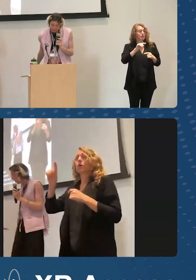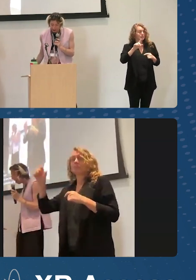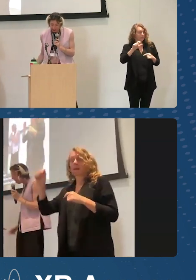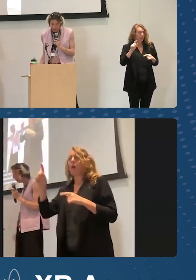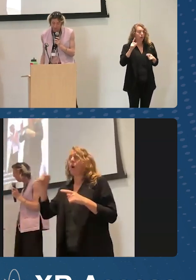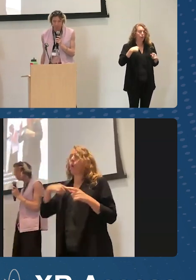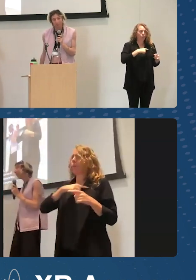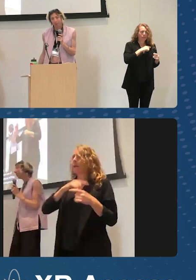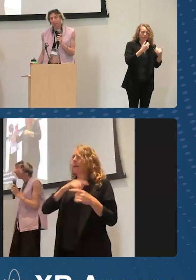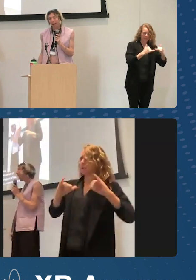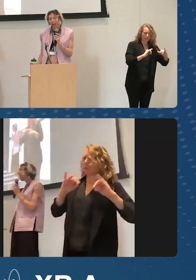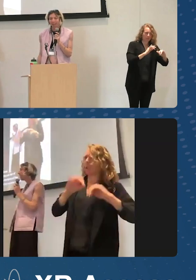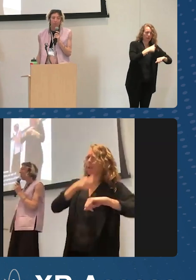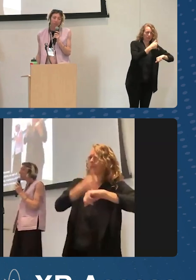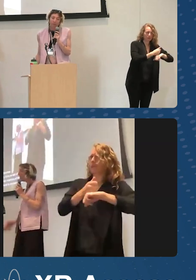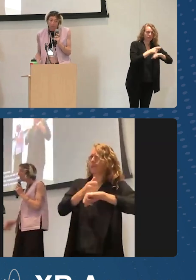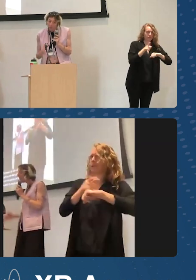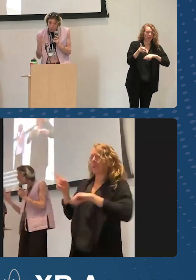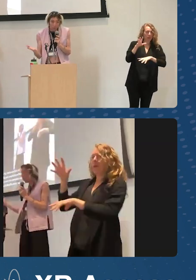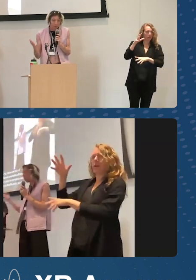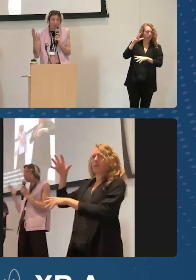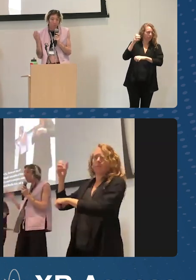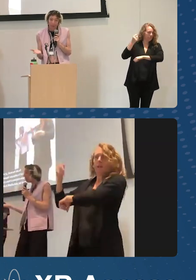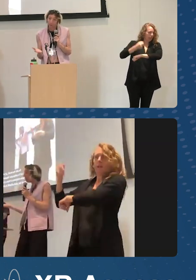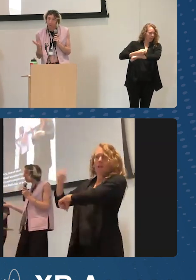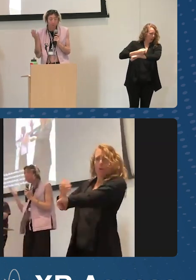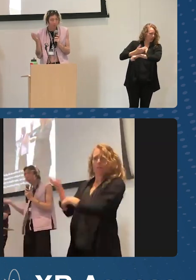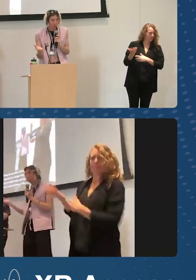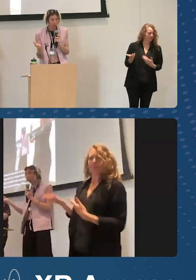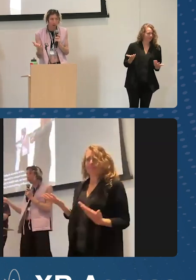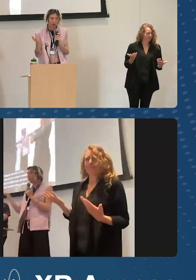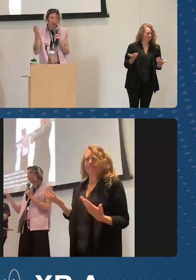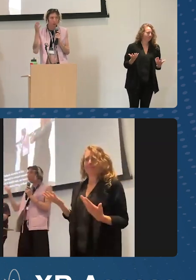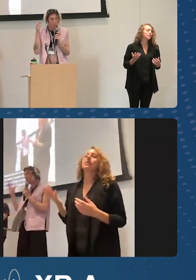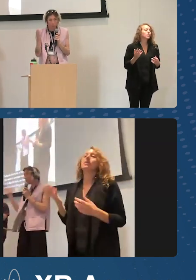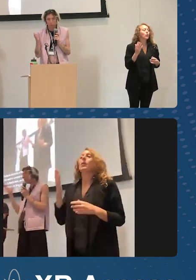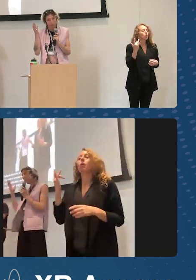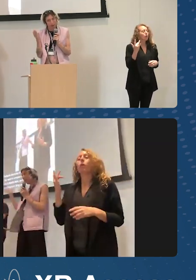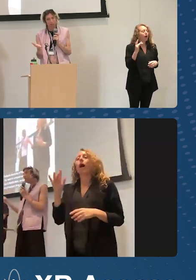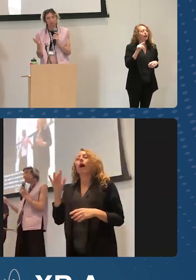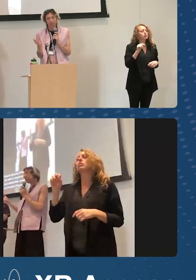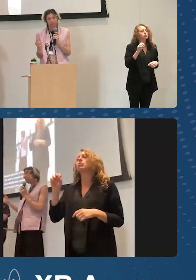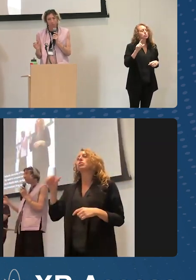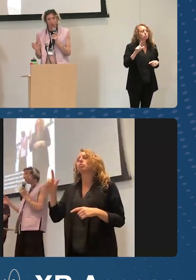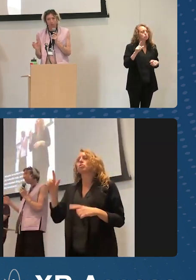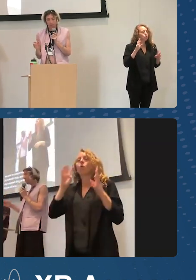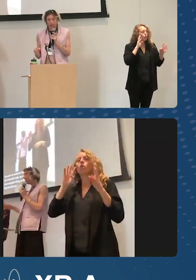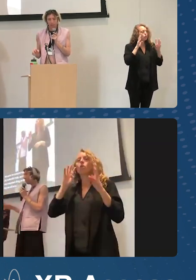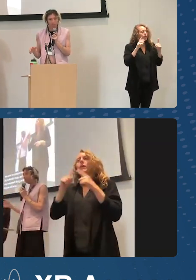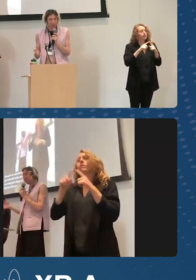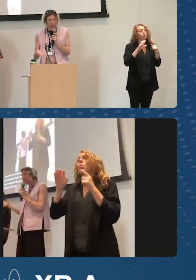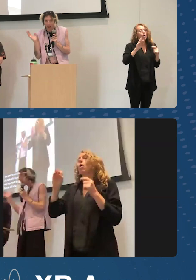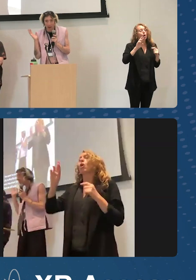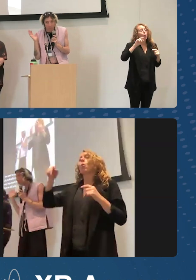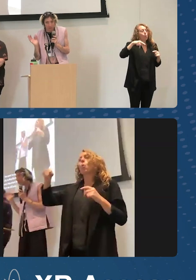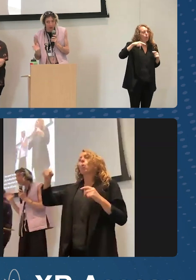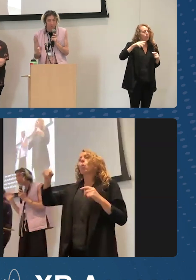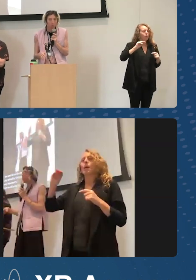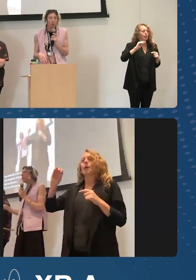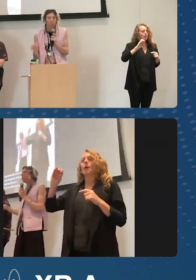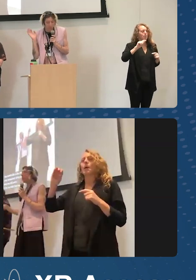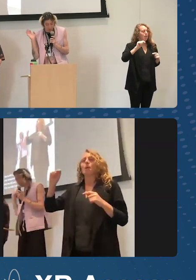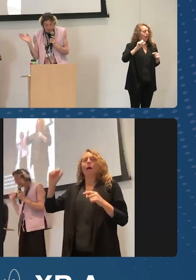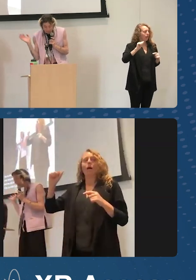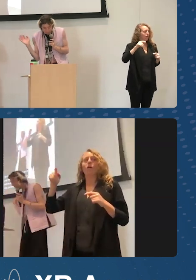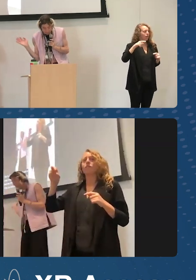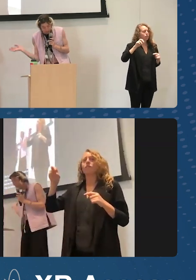Yeah. And this is a tool that was built for corporate metaverses. And once the venture capitalists got